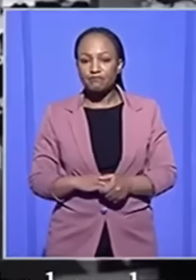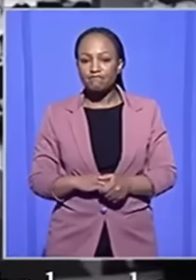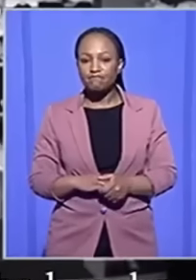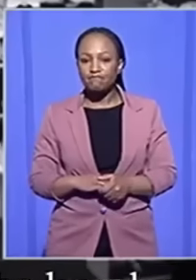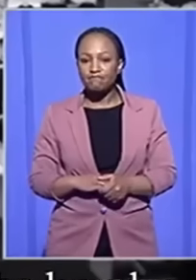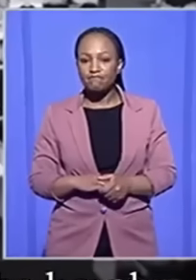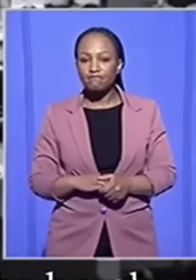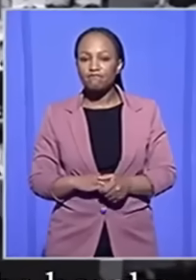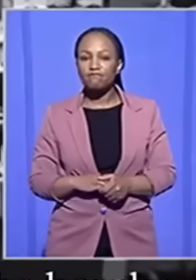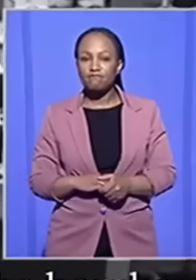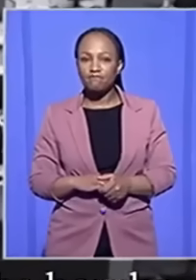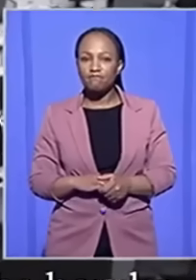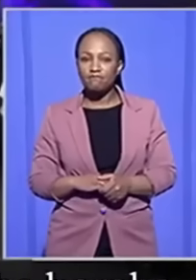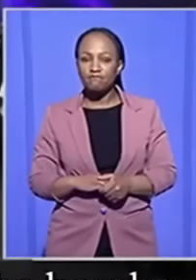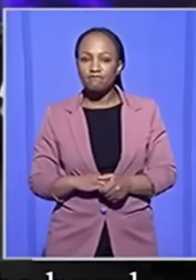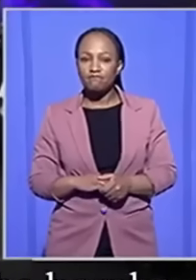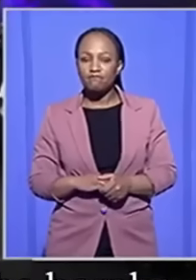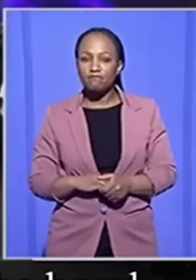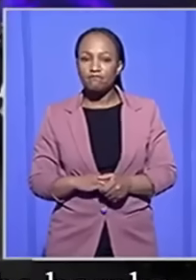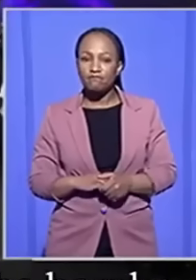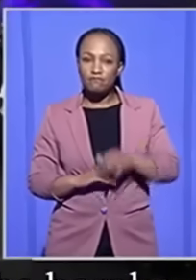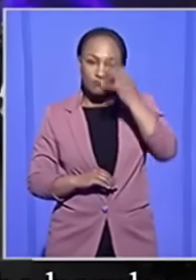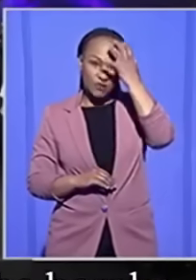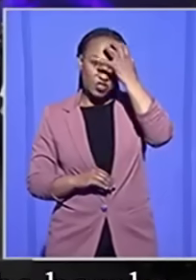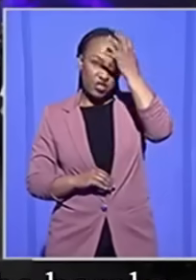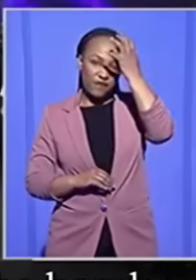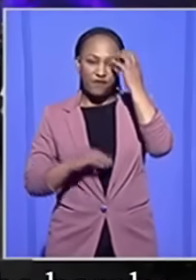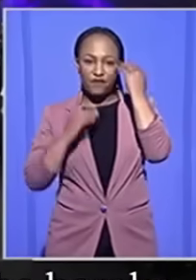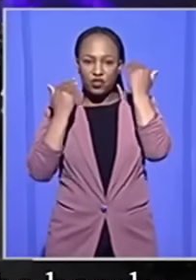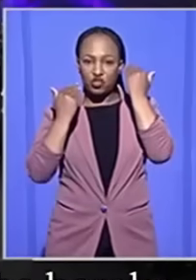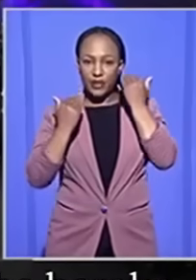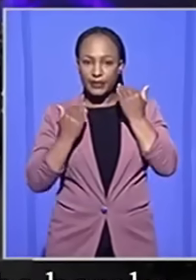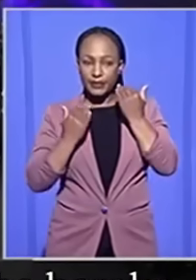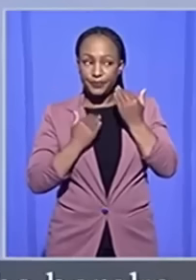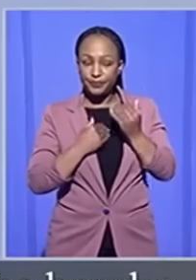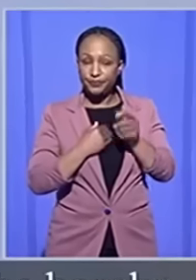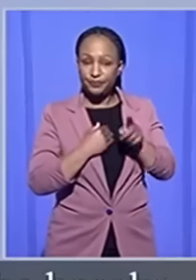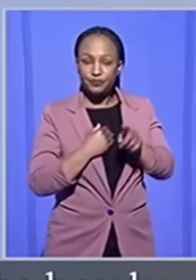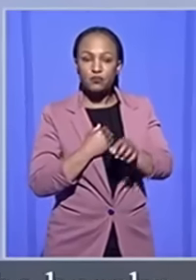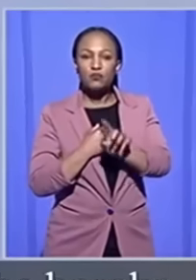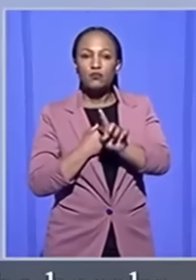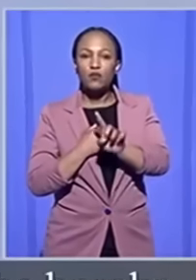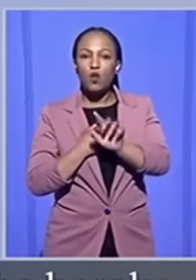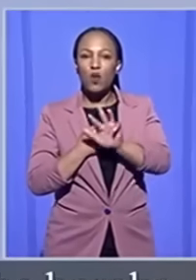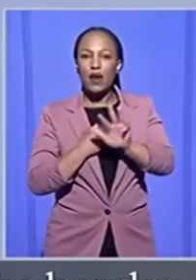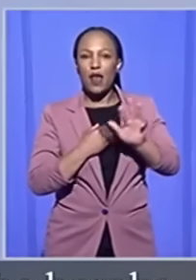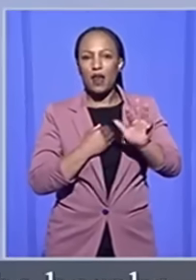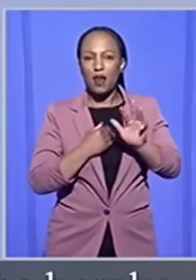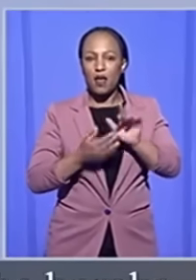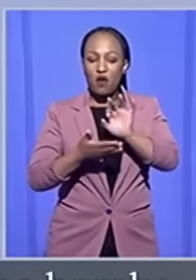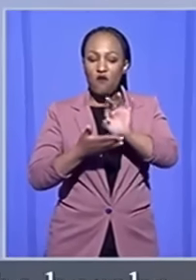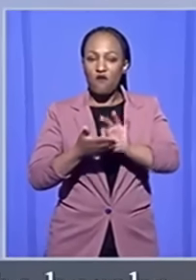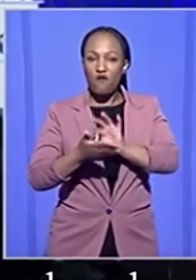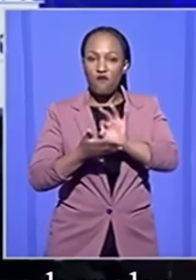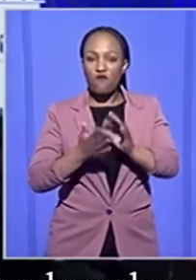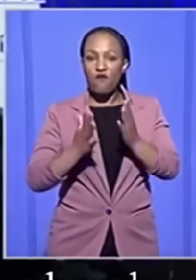Chief Justice, in 1999, voter satisfaction